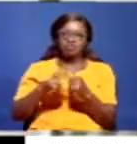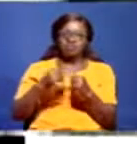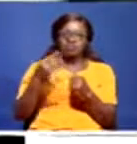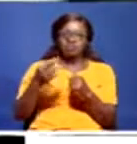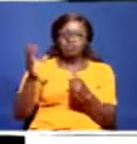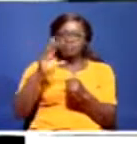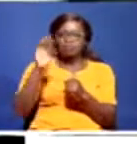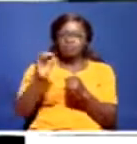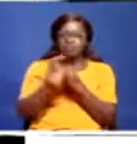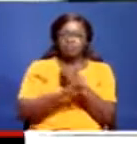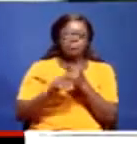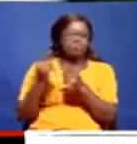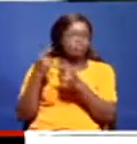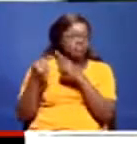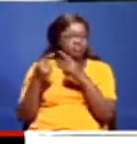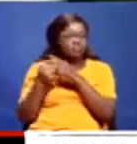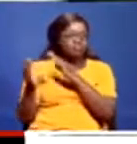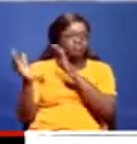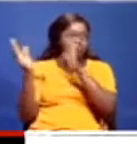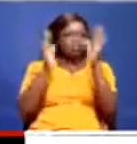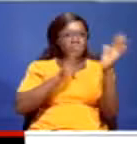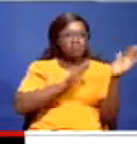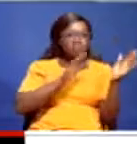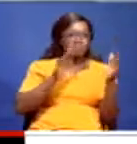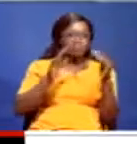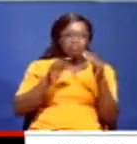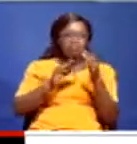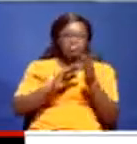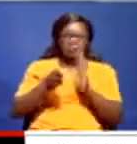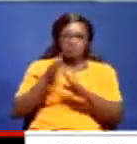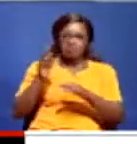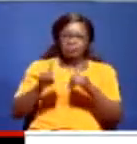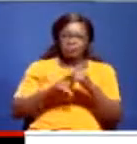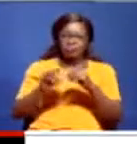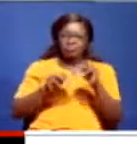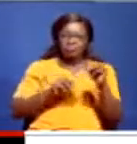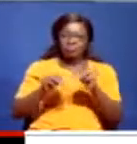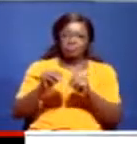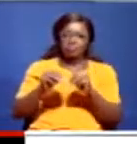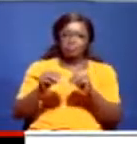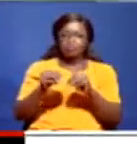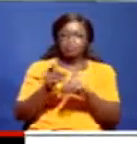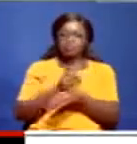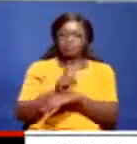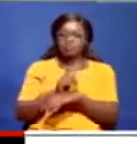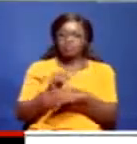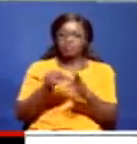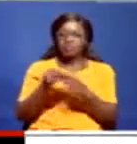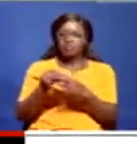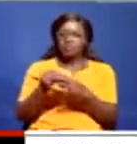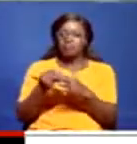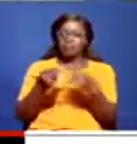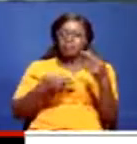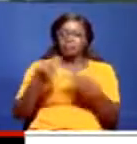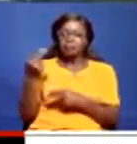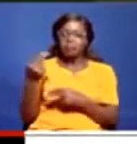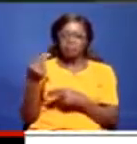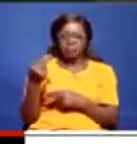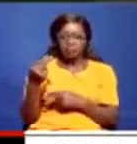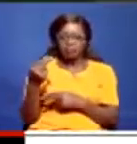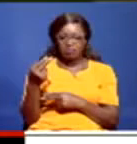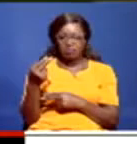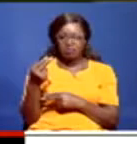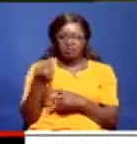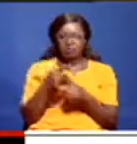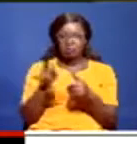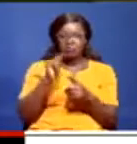country experiences wind speeds of 6 meters per second or higher at 100 meters above ground level. However,